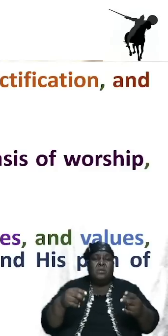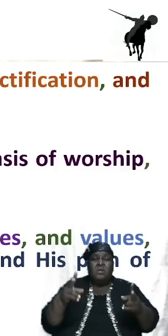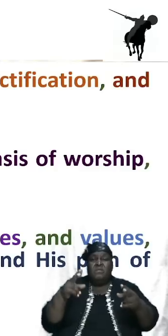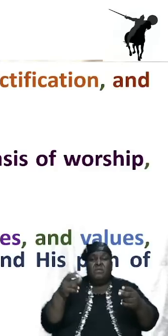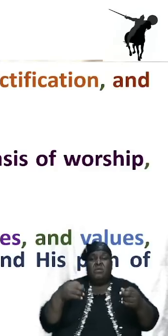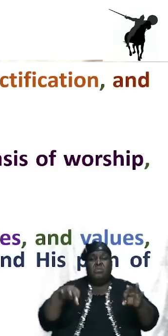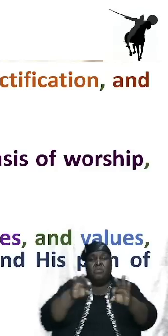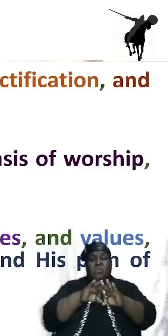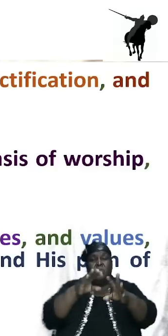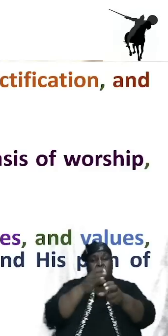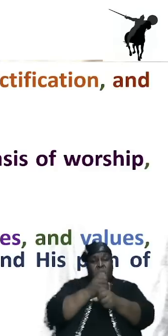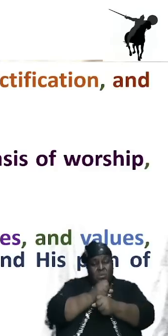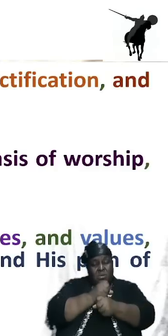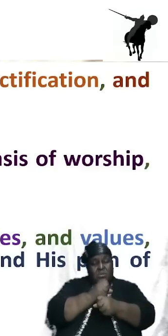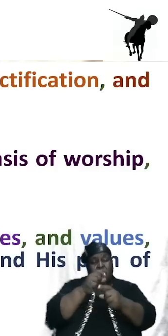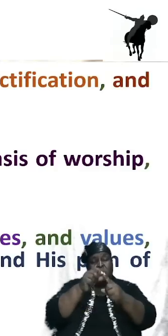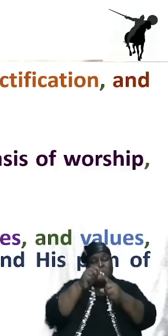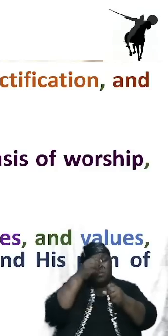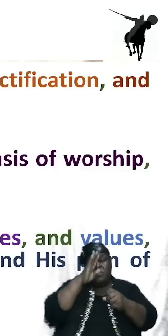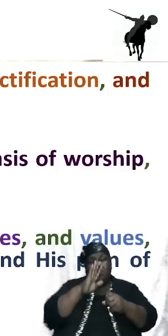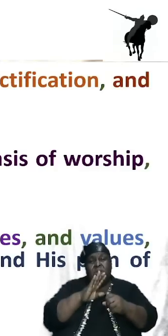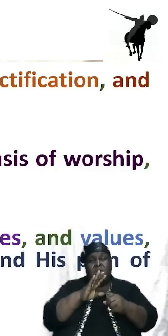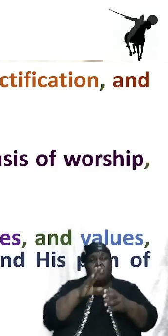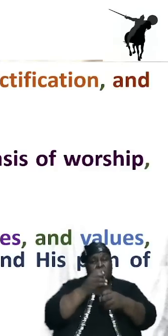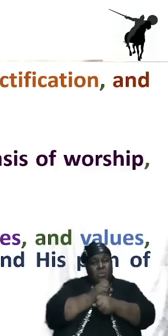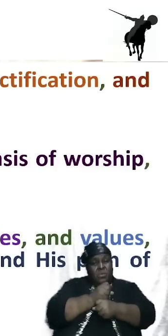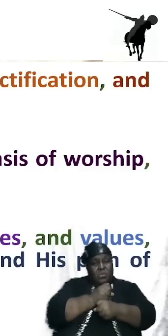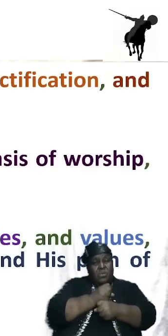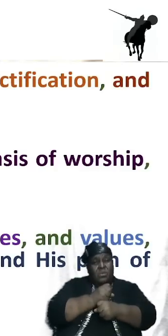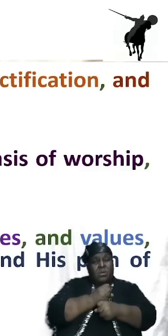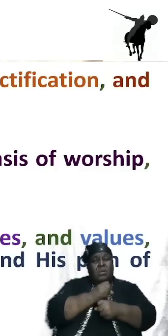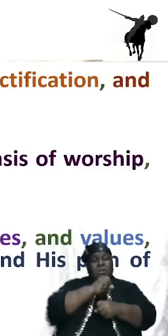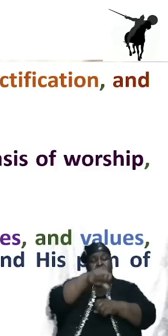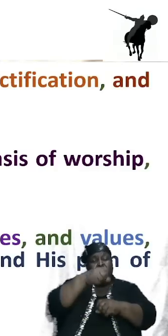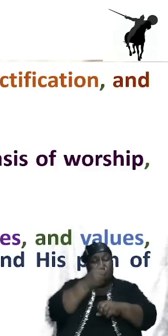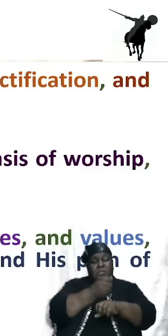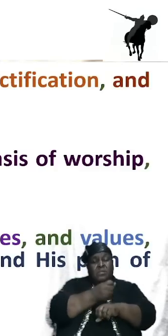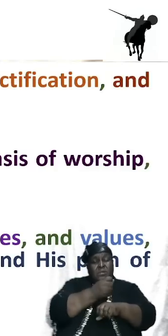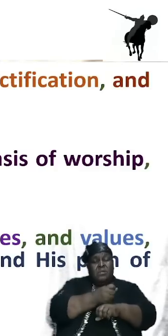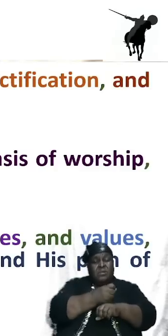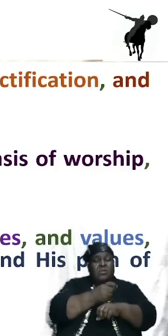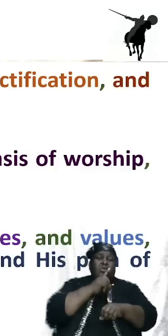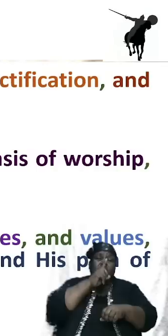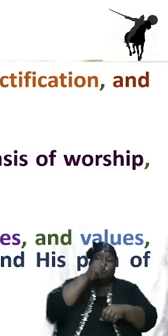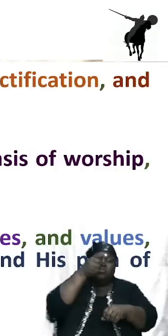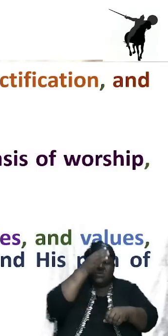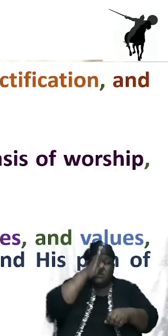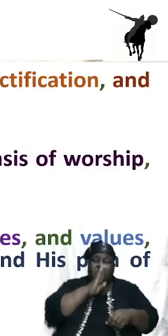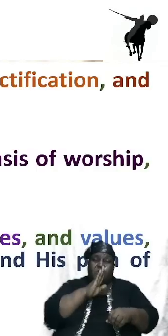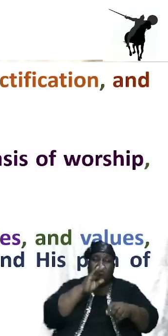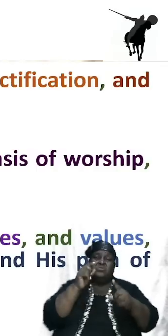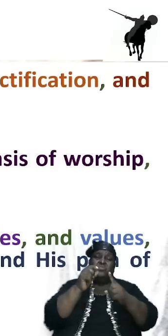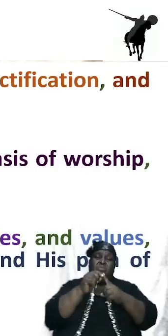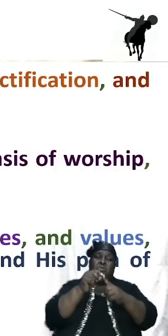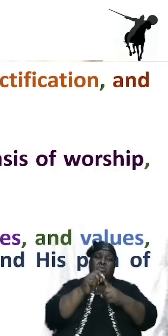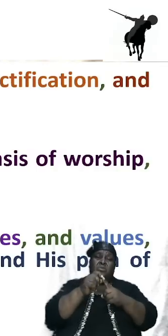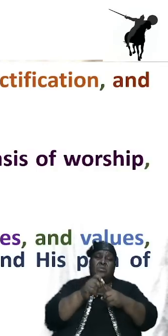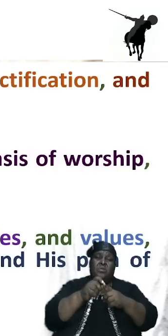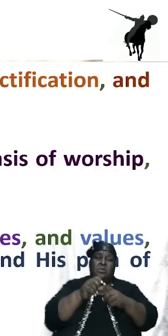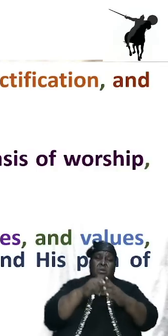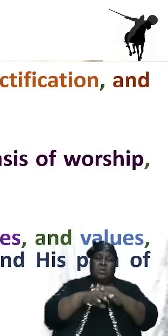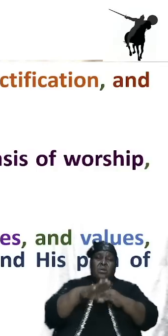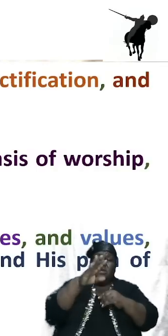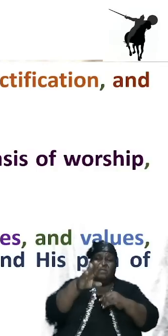the word of God that you hold on to the foundation of what the truth of God's word. Amen. It's the basis of your